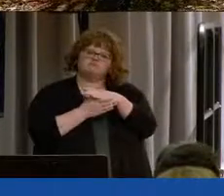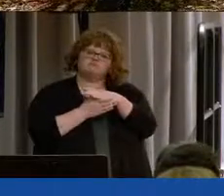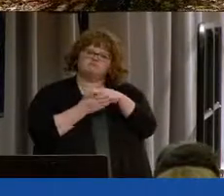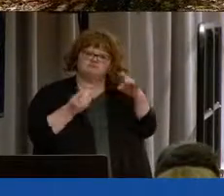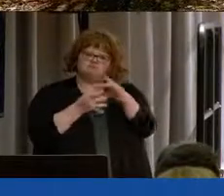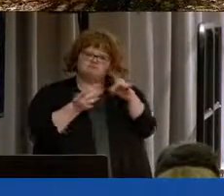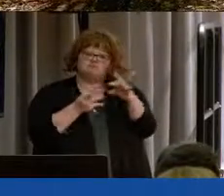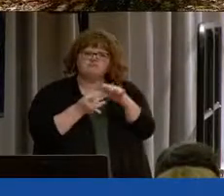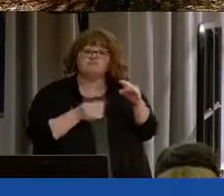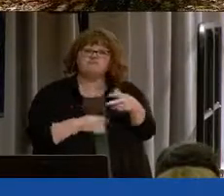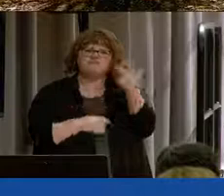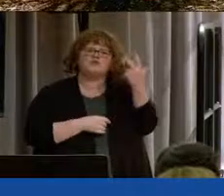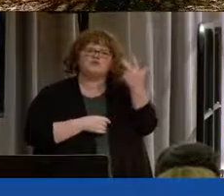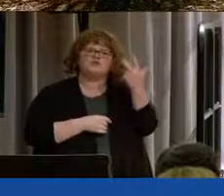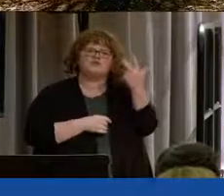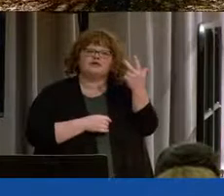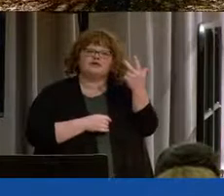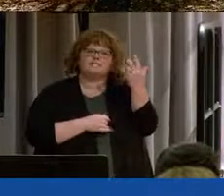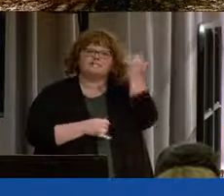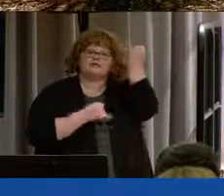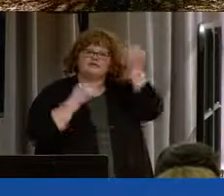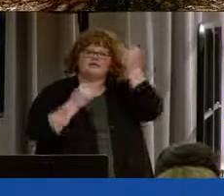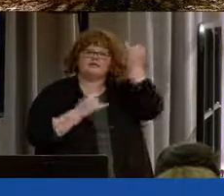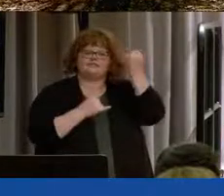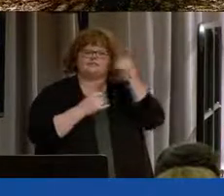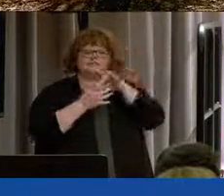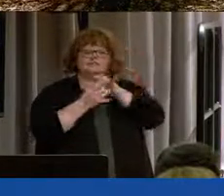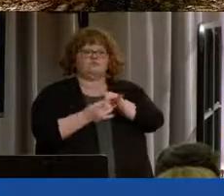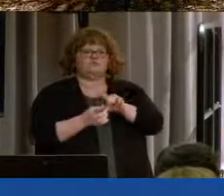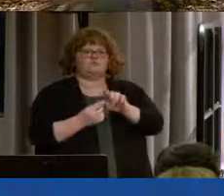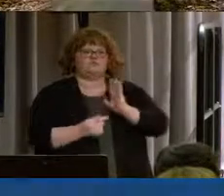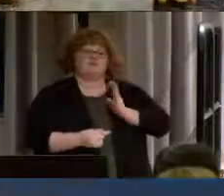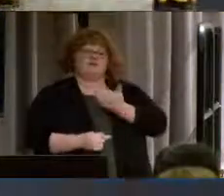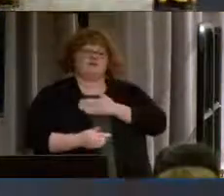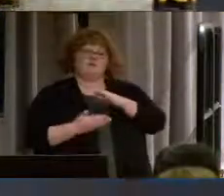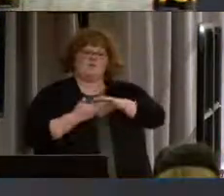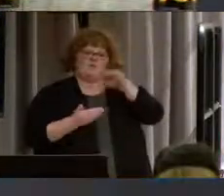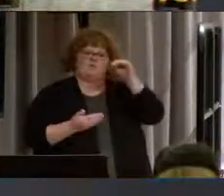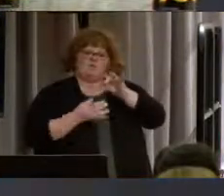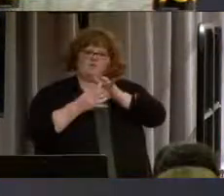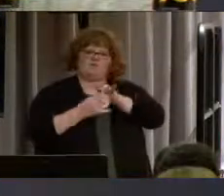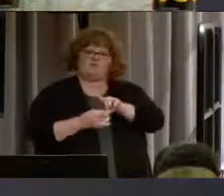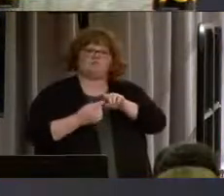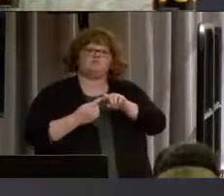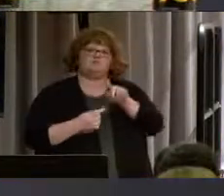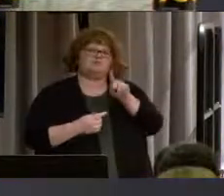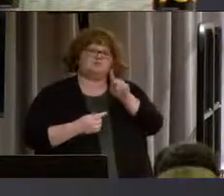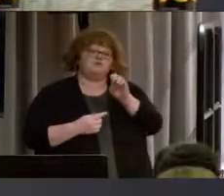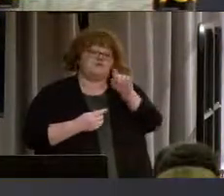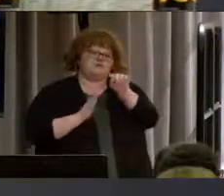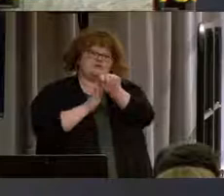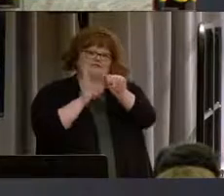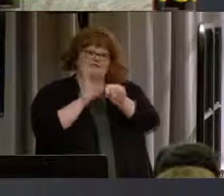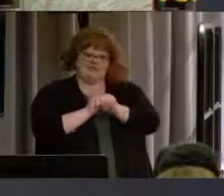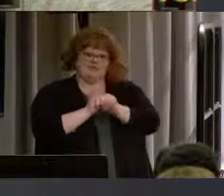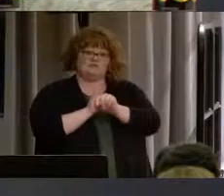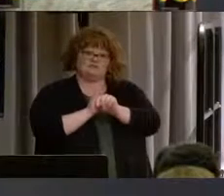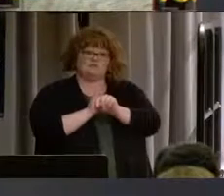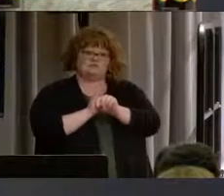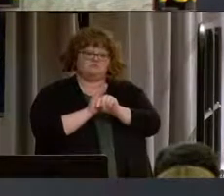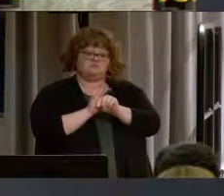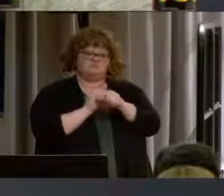ideas around our learning at Kent State over time. The first